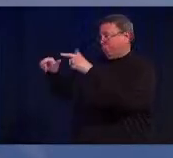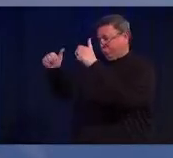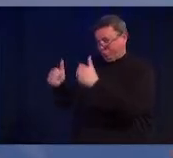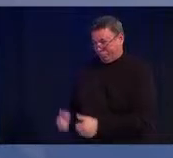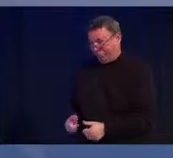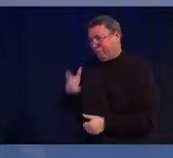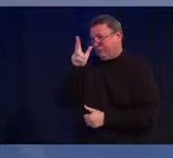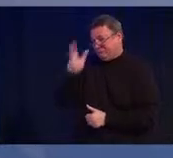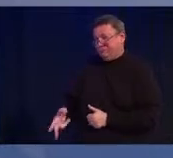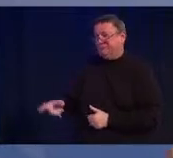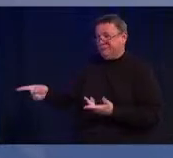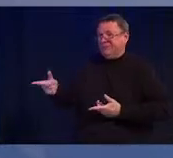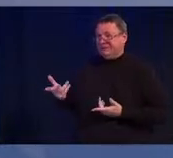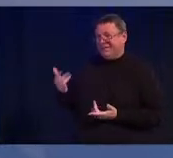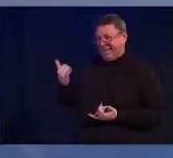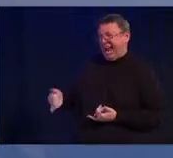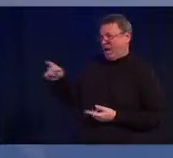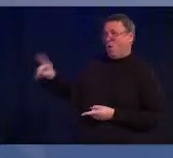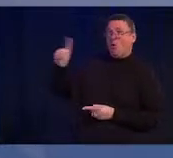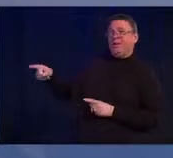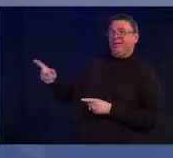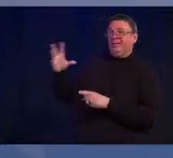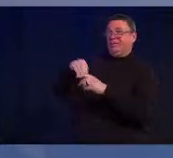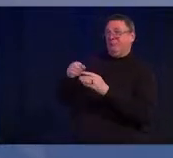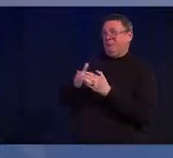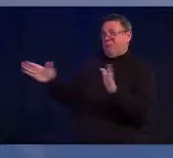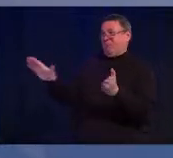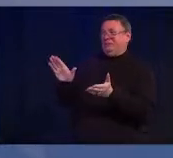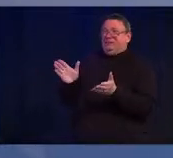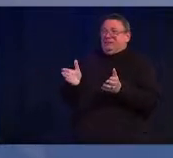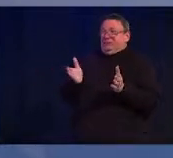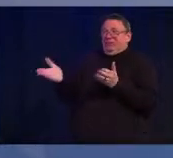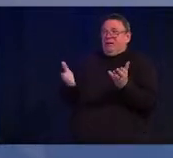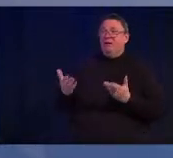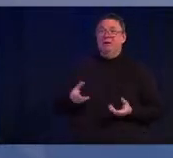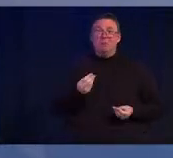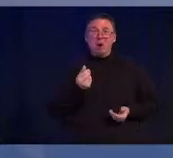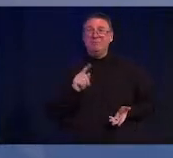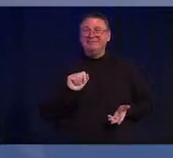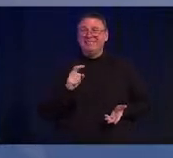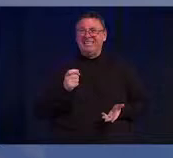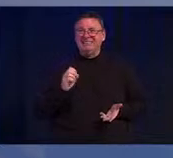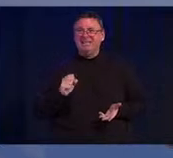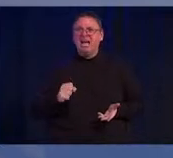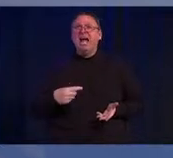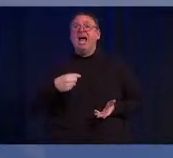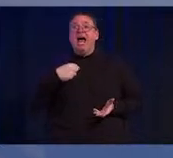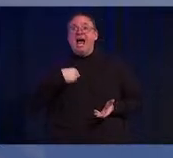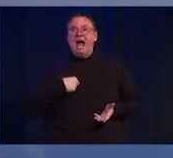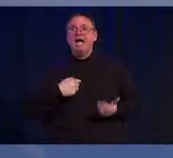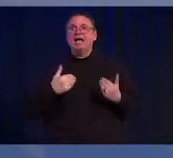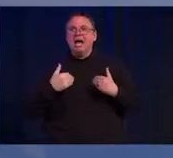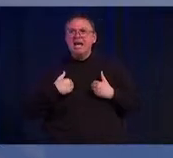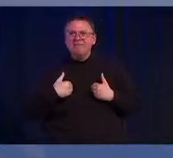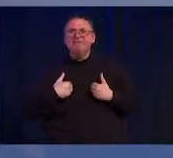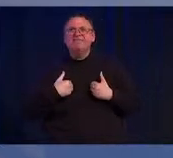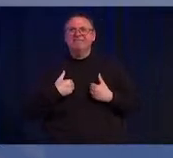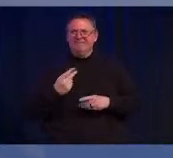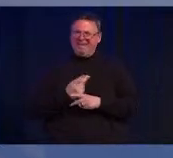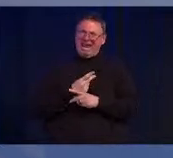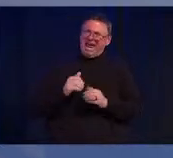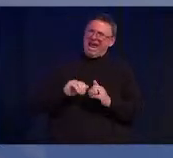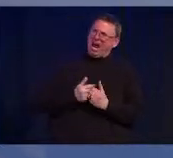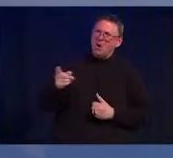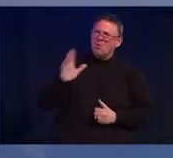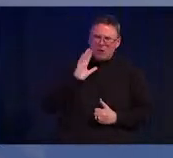there, and that's your only involvement in public service. Property taxes, I'd take issue with that you're going to have a way to actually